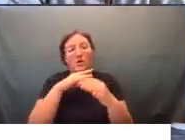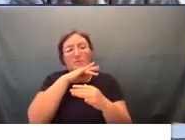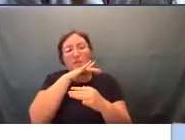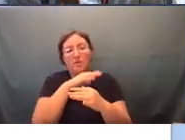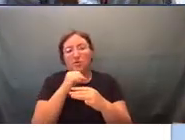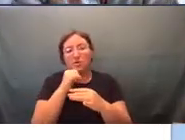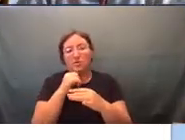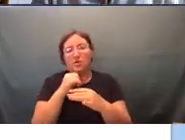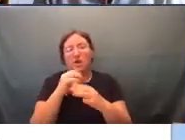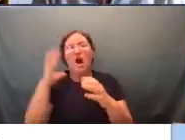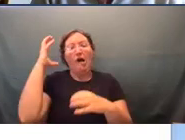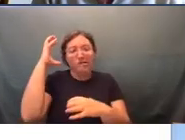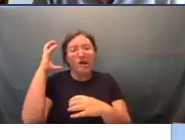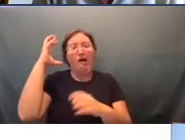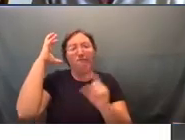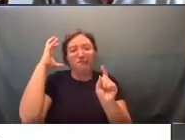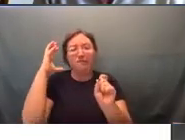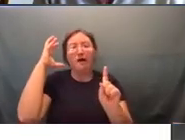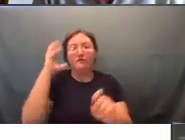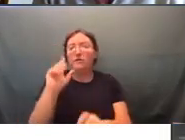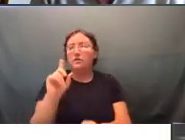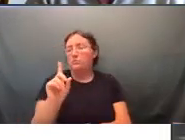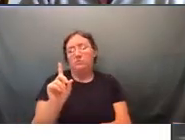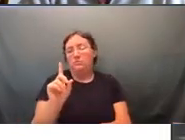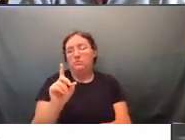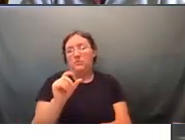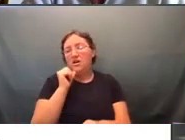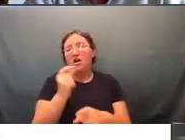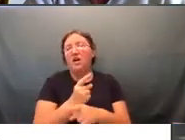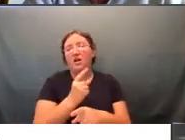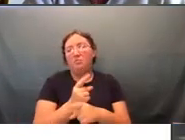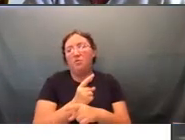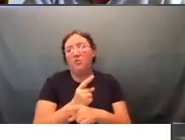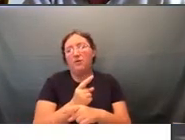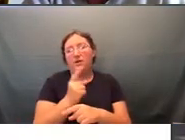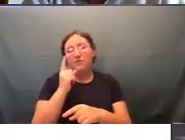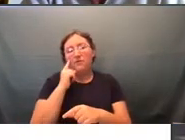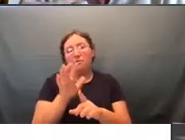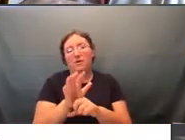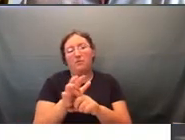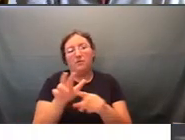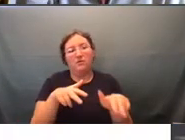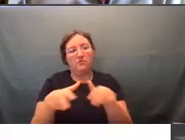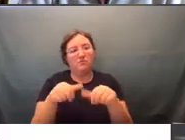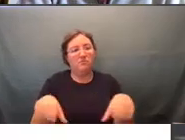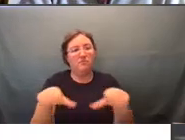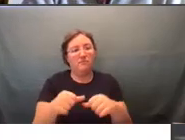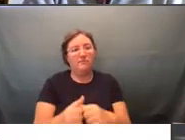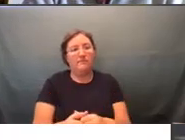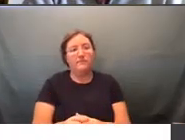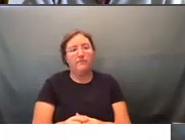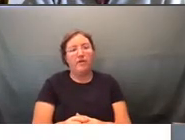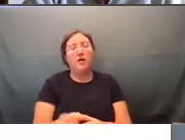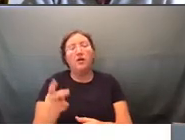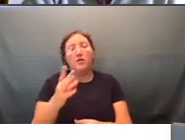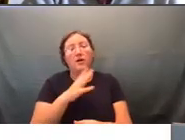The boombox on the side of the shoulder, it's not a good look on a super traveled trail. And if we're like, all right, Chris, you